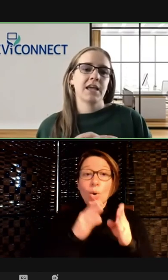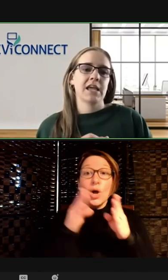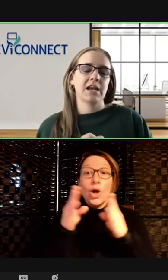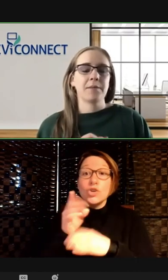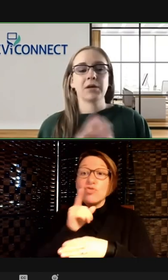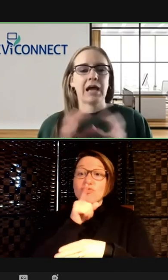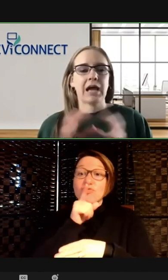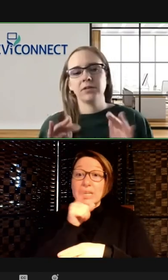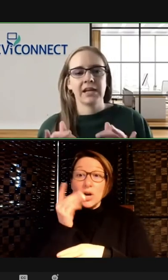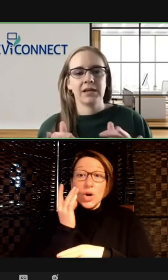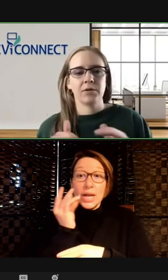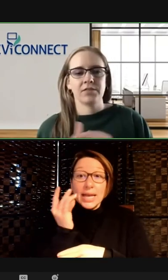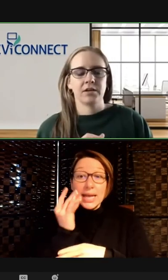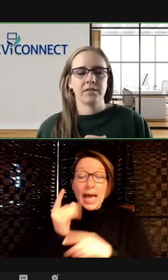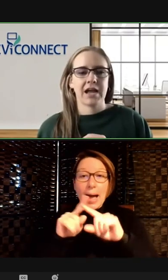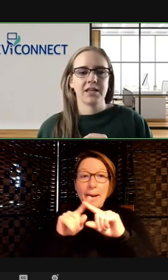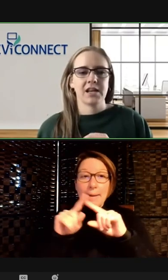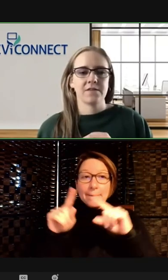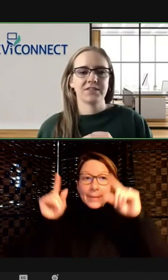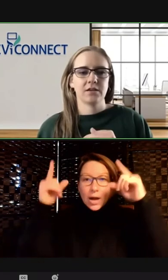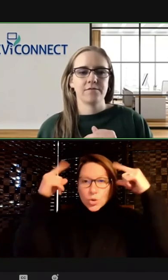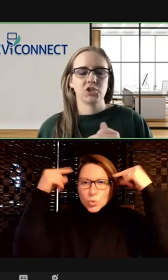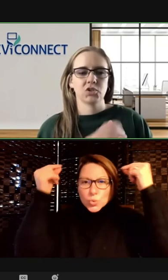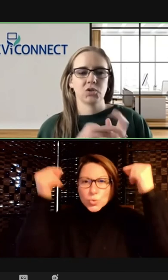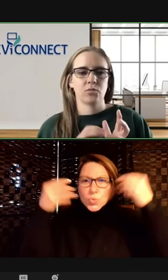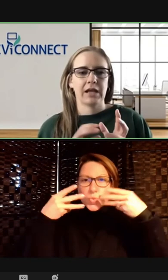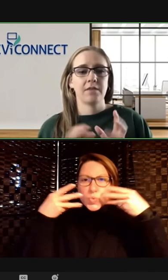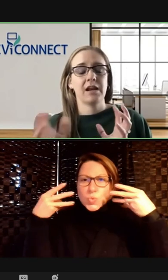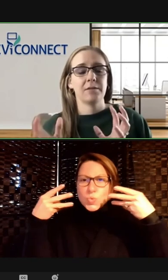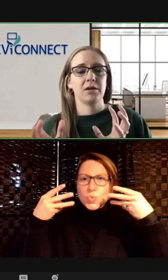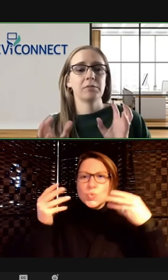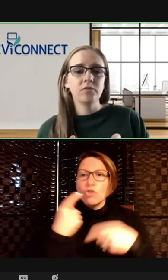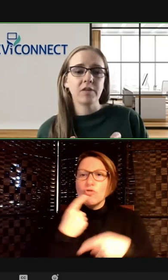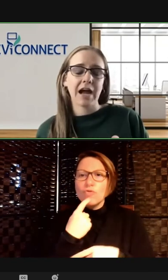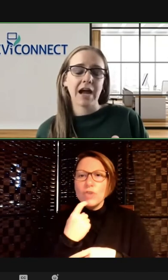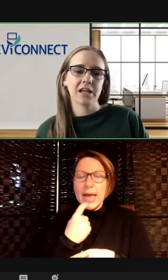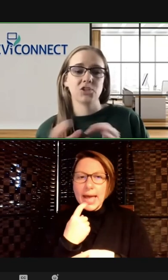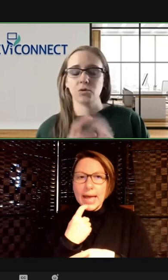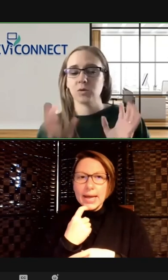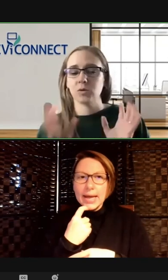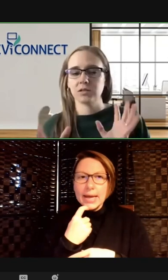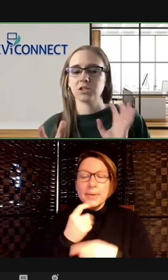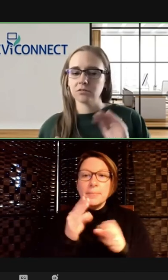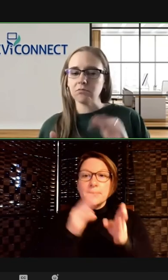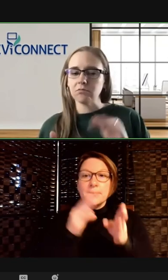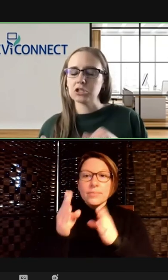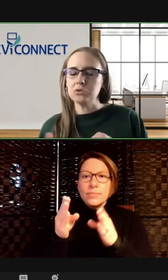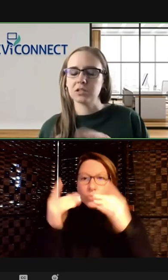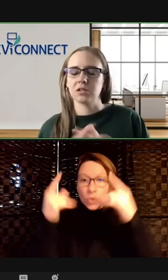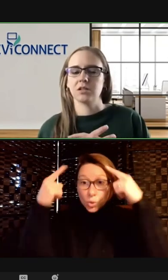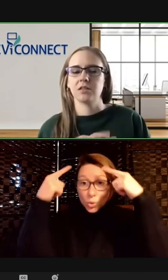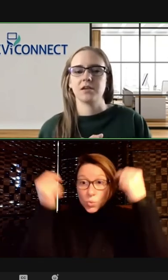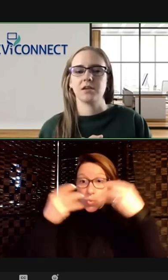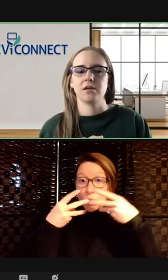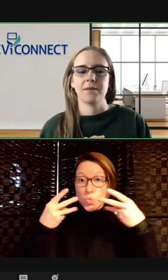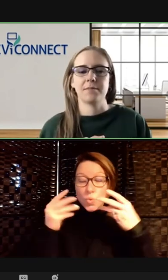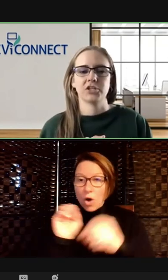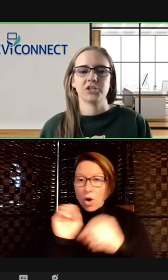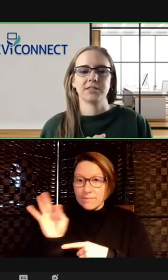cat, and I'm going to outline it with the highlighting of the salient features in red. And then I'm going to remove the highlighting because you always want to start to reduce